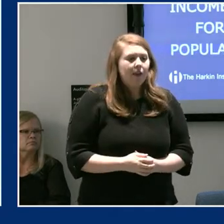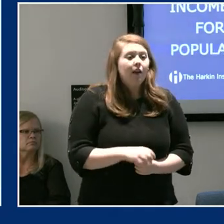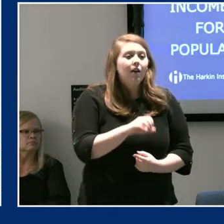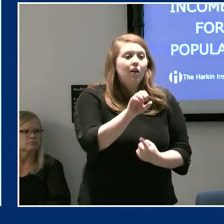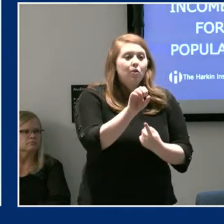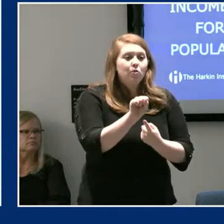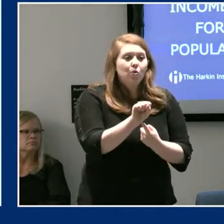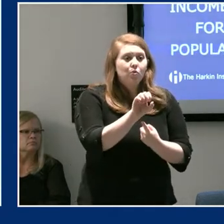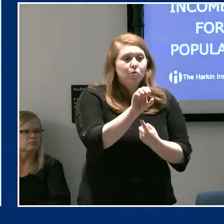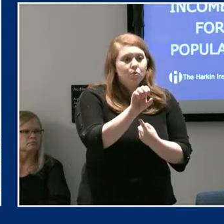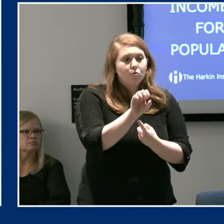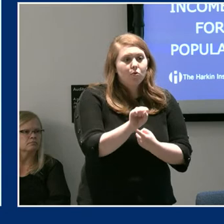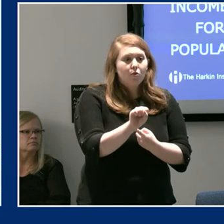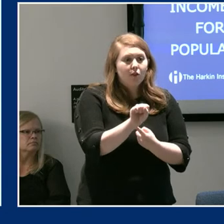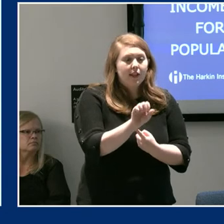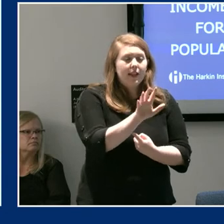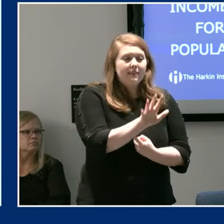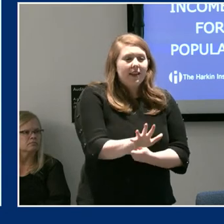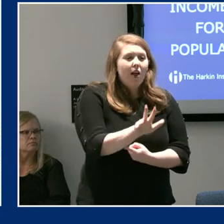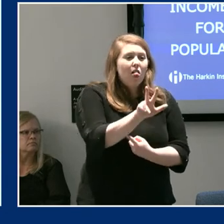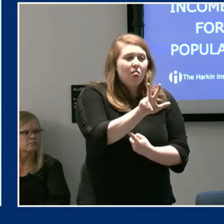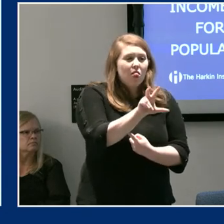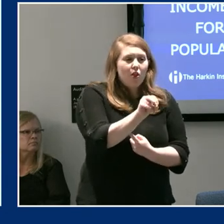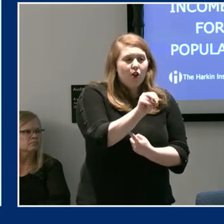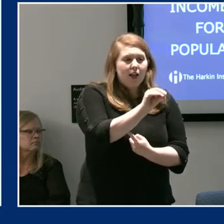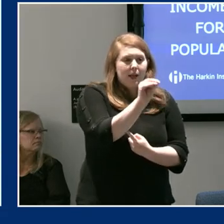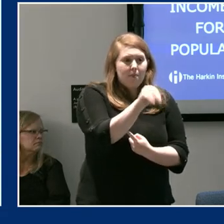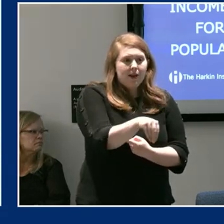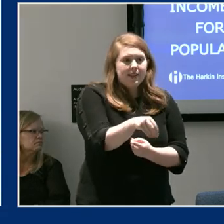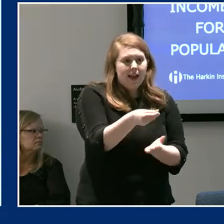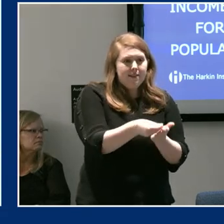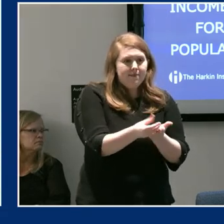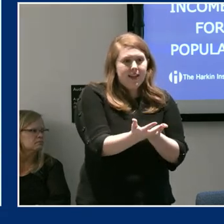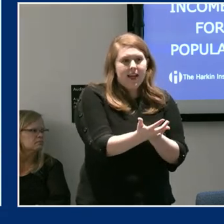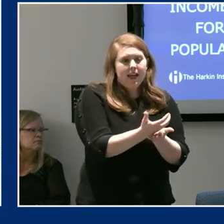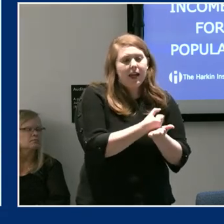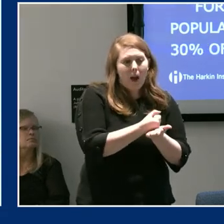Security is about 30% of the income that they receive.